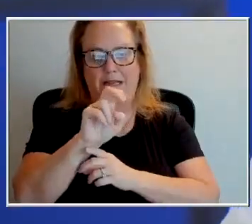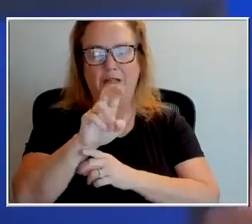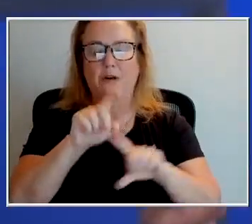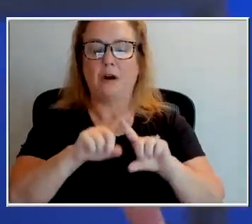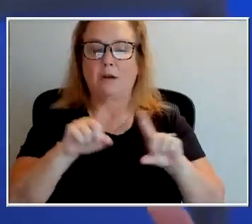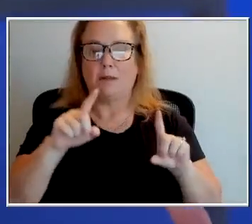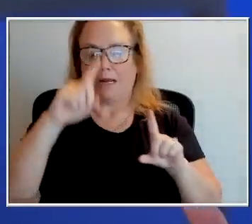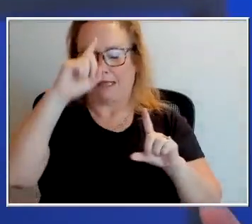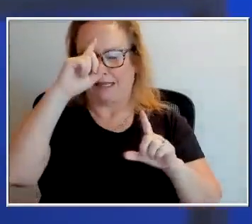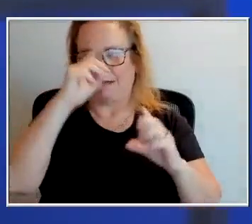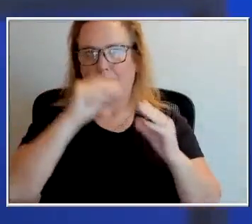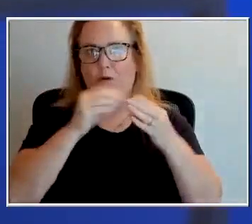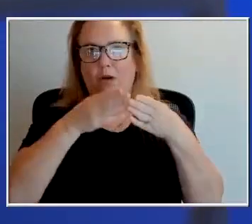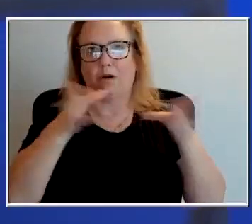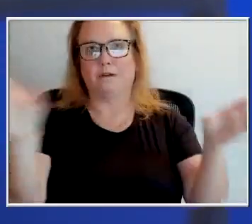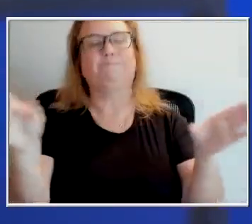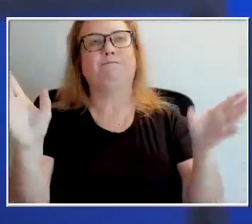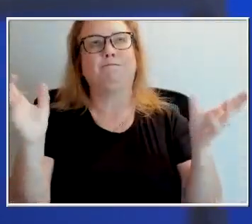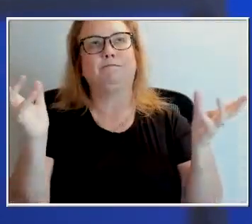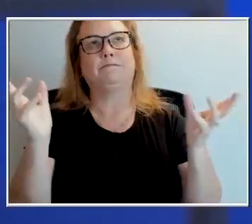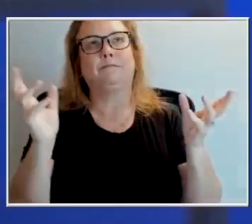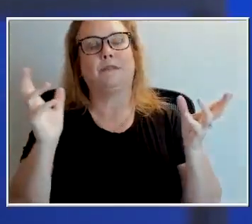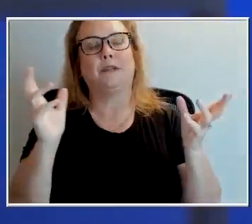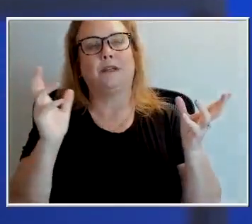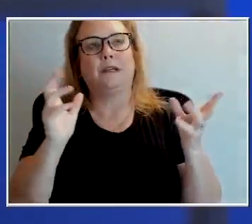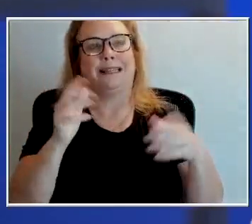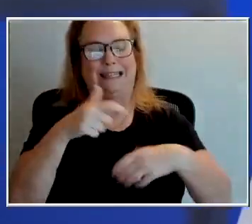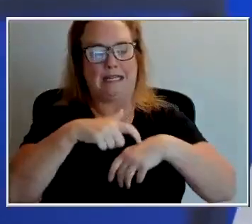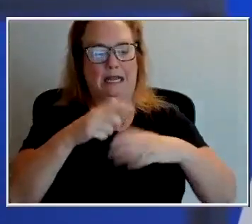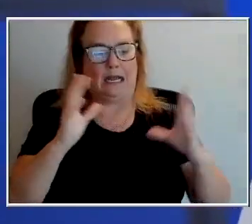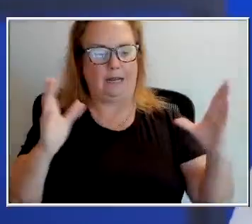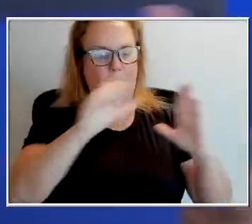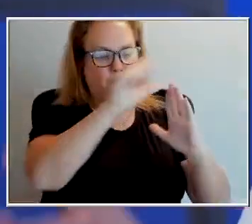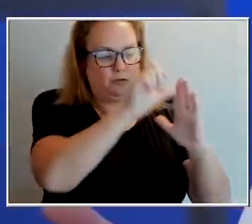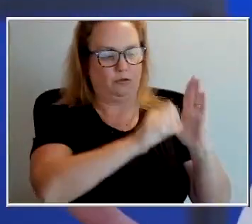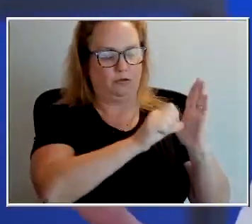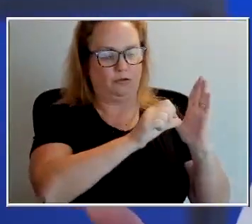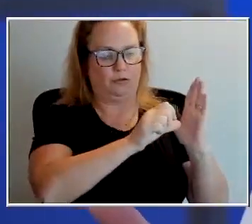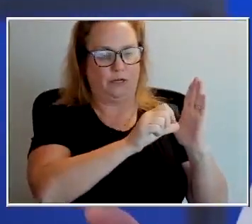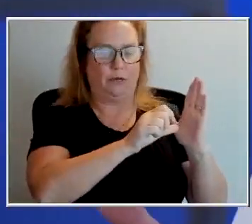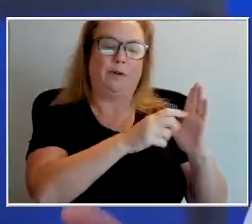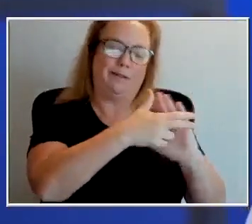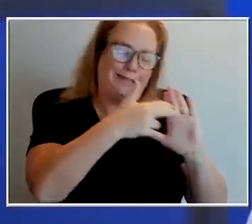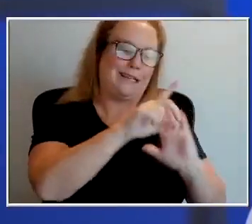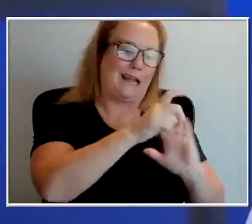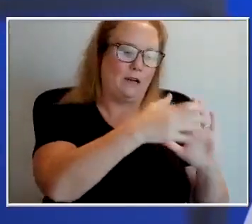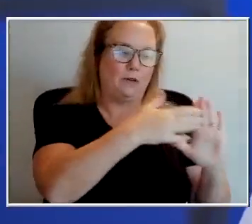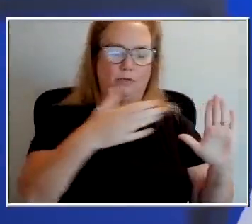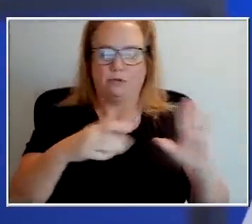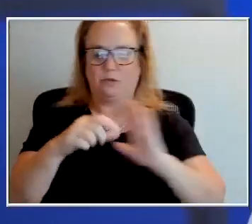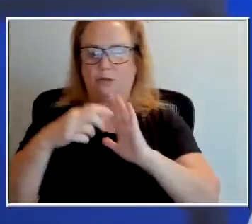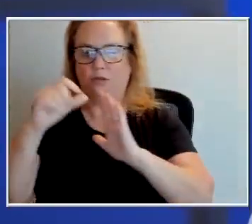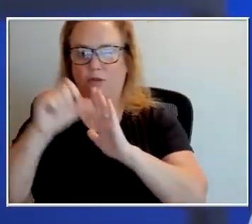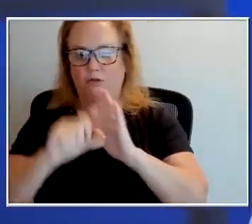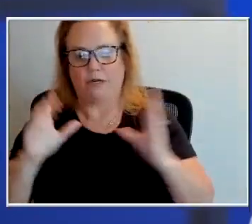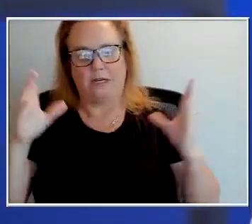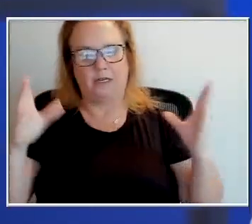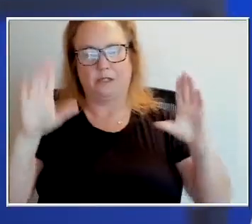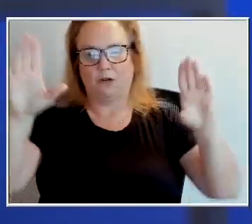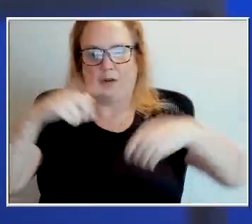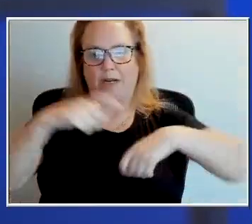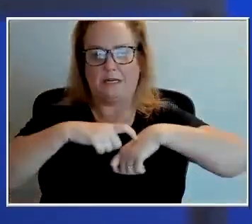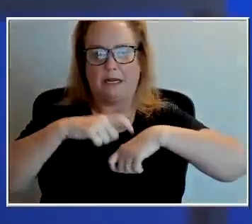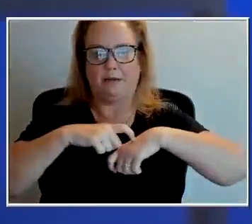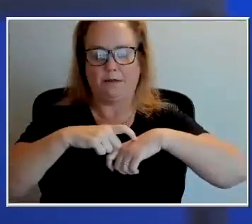kind of more of a face value, the window of time between surgery or from diagnosis to surgery is an ideal time to actually start doing some